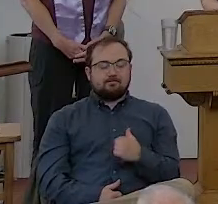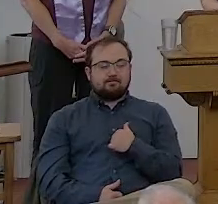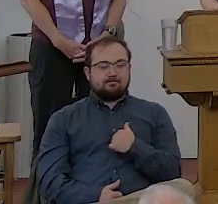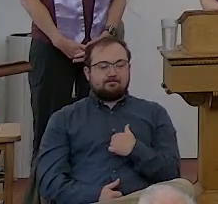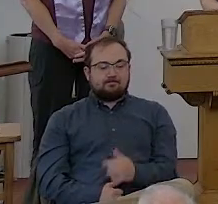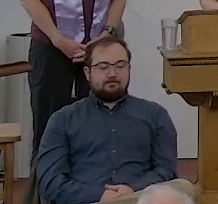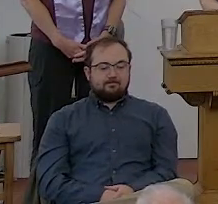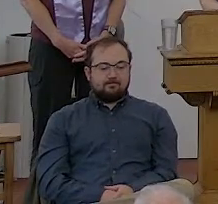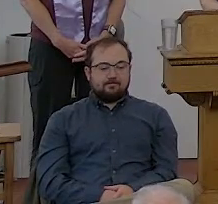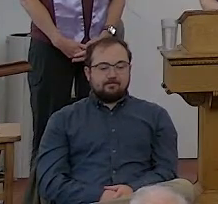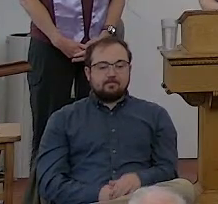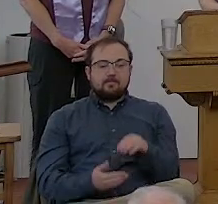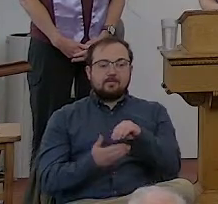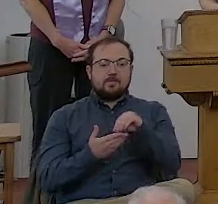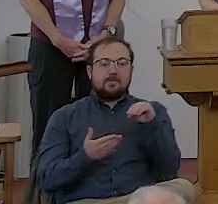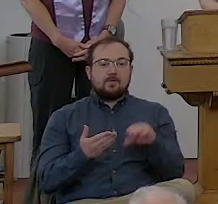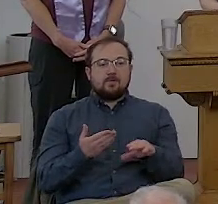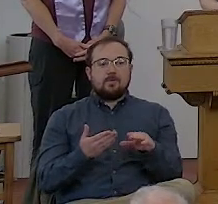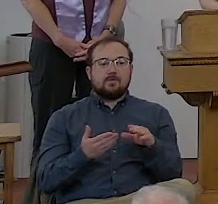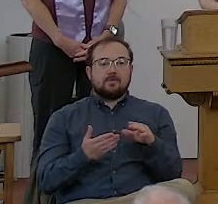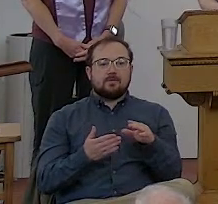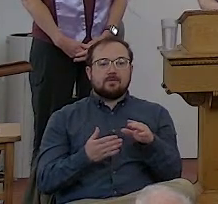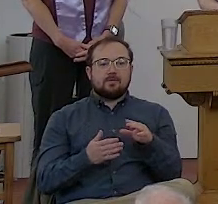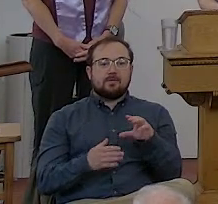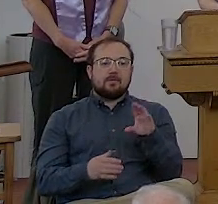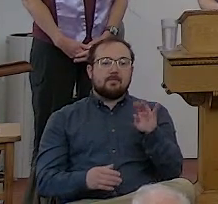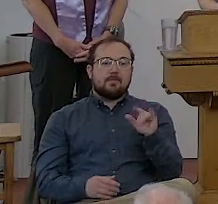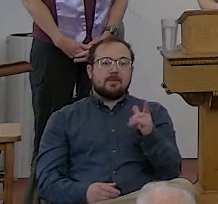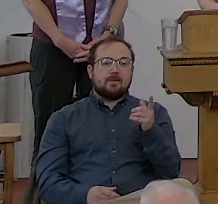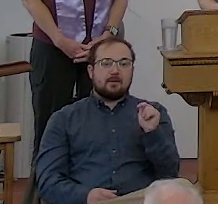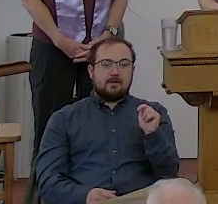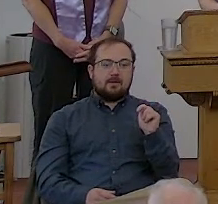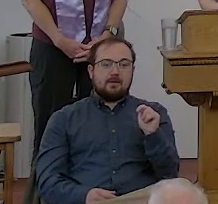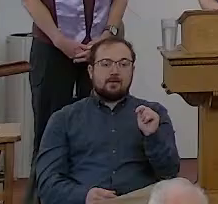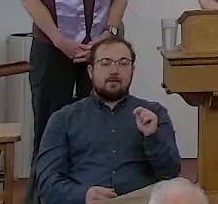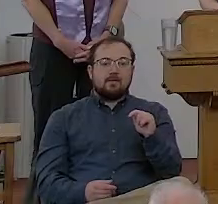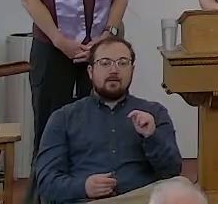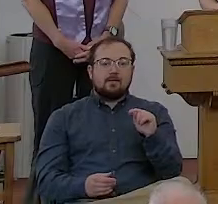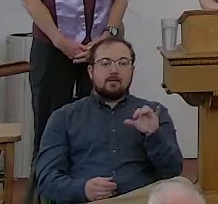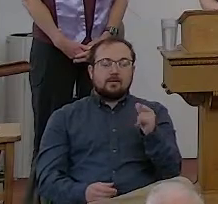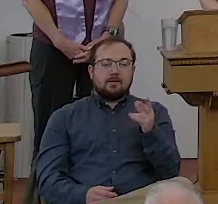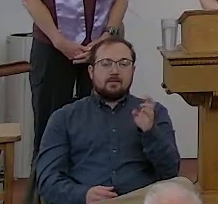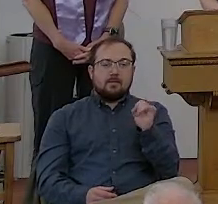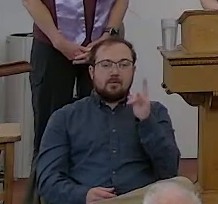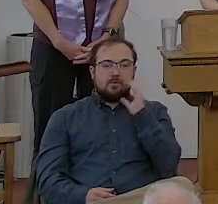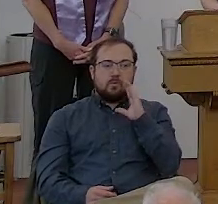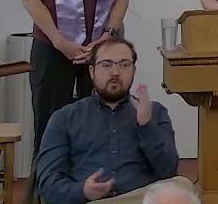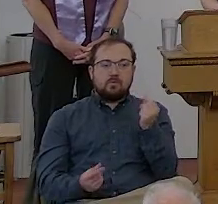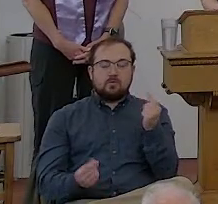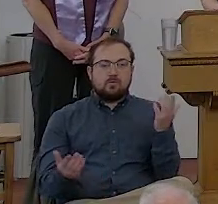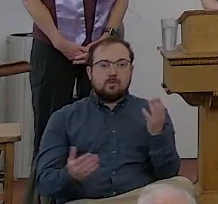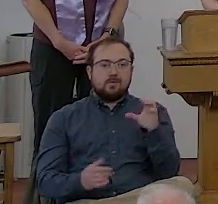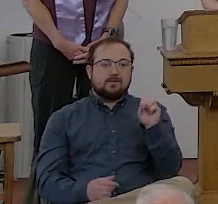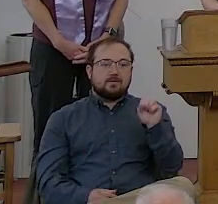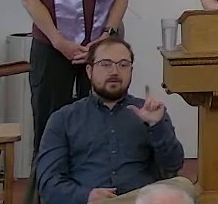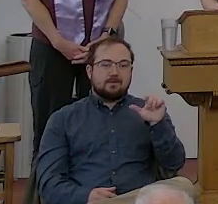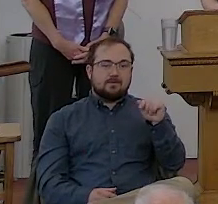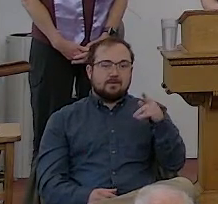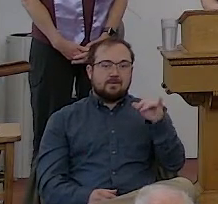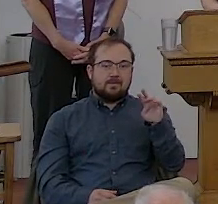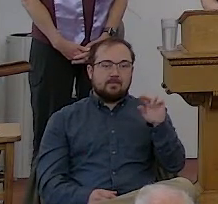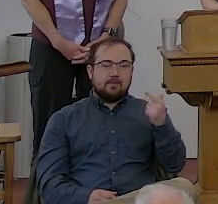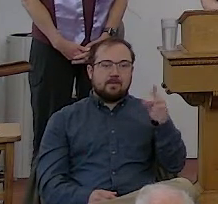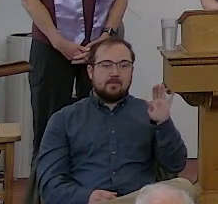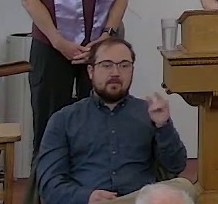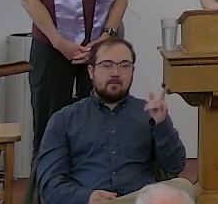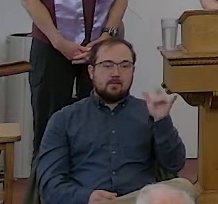me. Students of American Ballet Academy will be performing Sleeping Beauty next weekend. The shows are at 7 p.m.